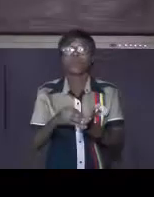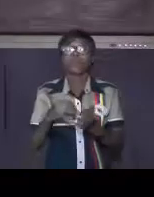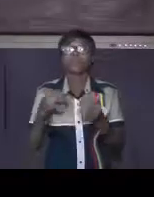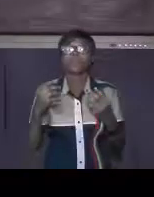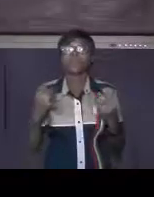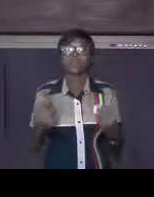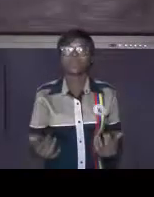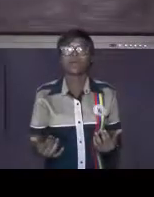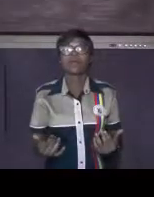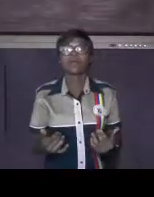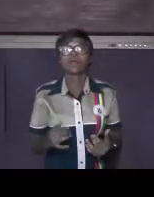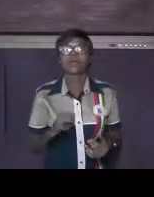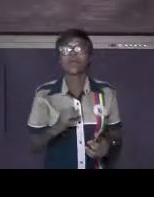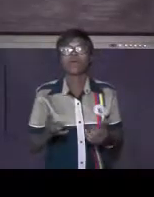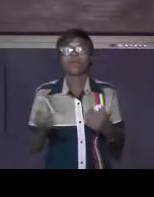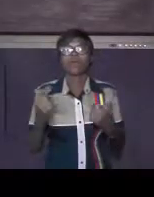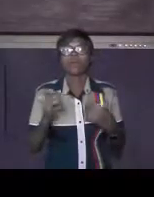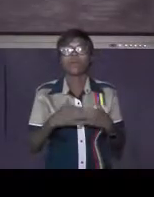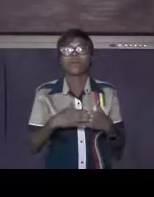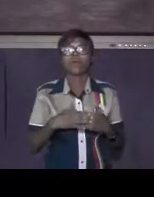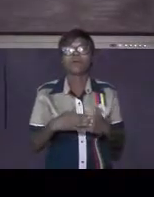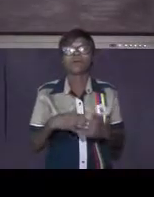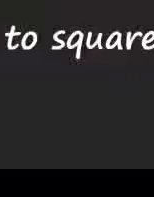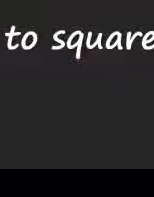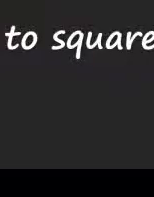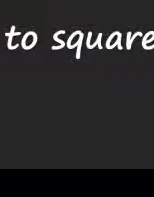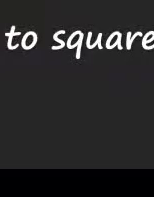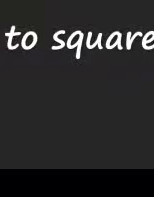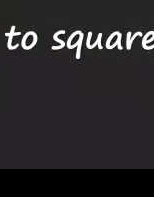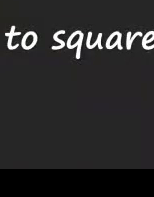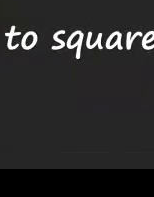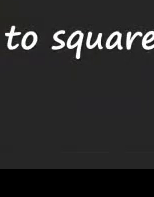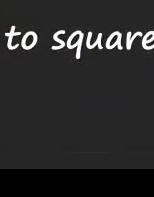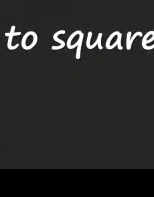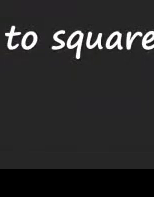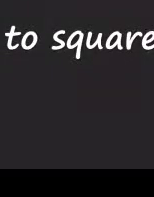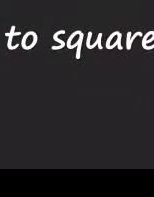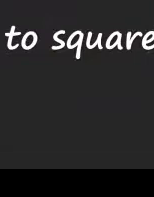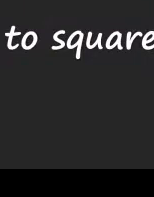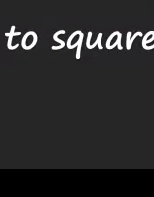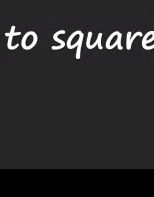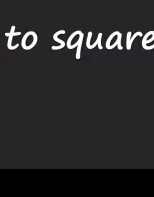Copy this in 30 seconds, and I will be right back.